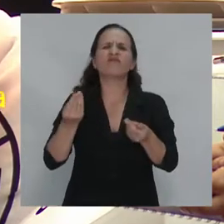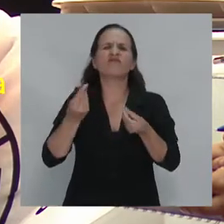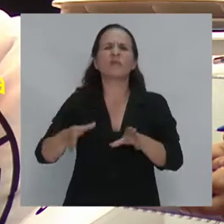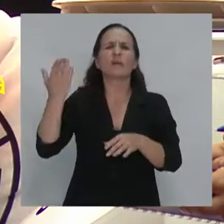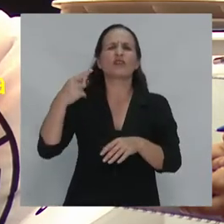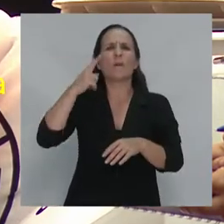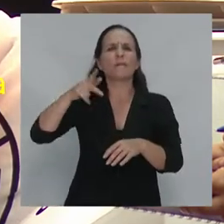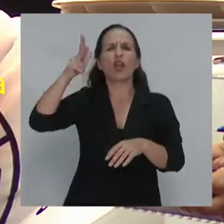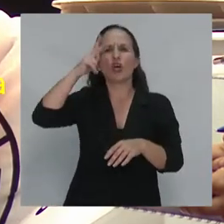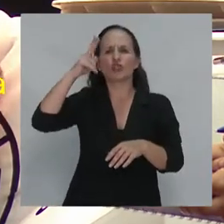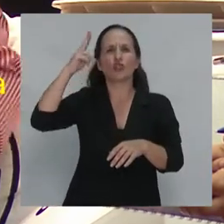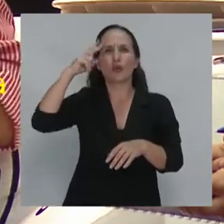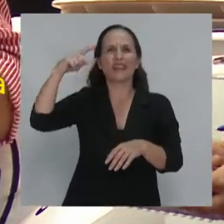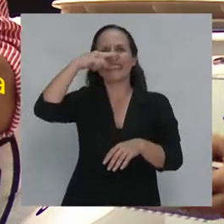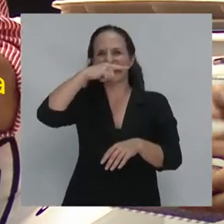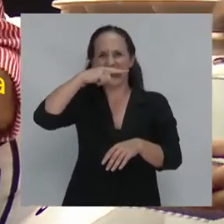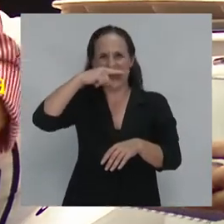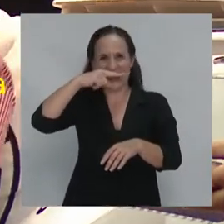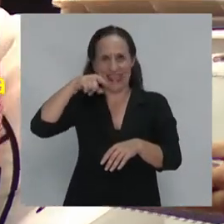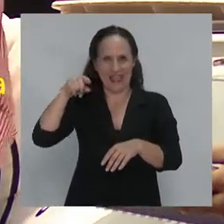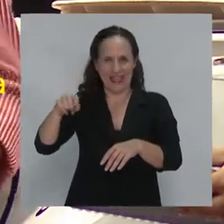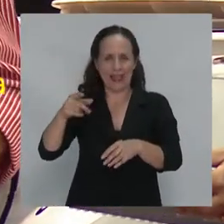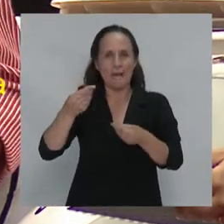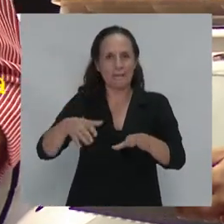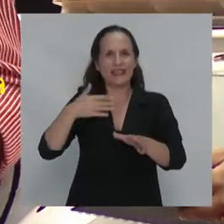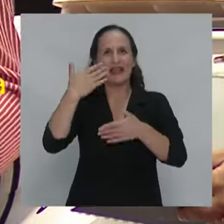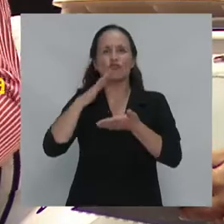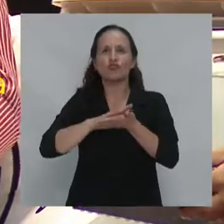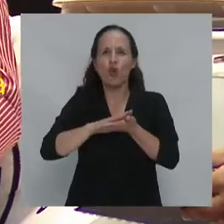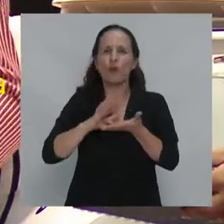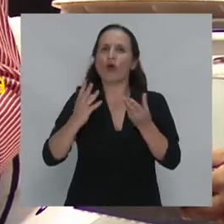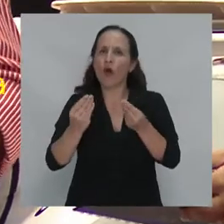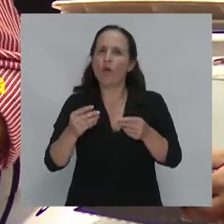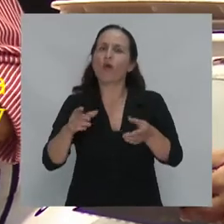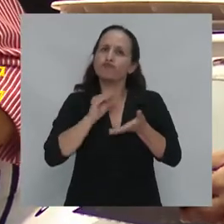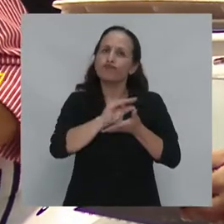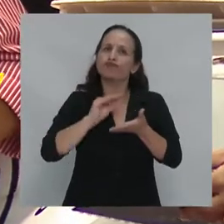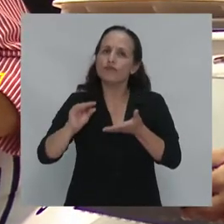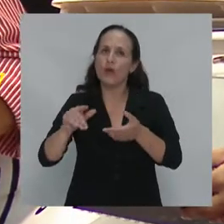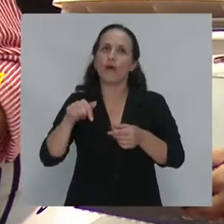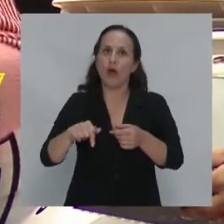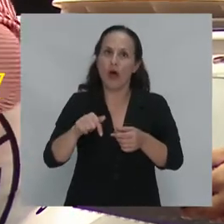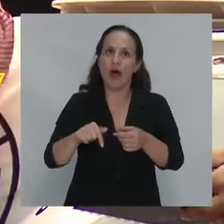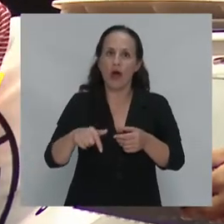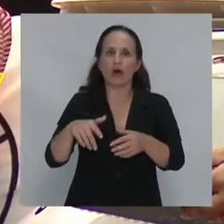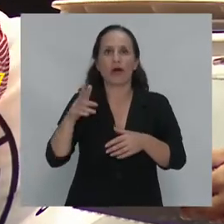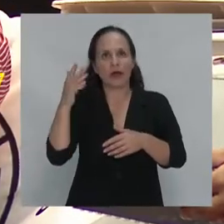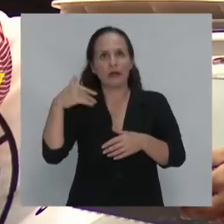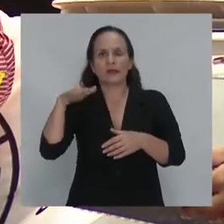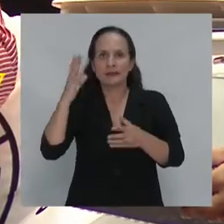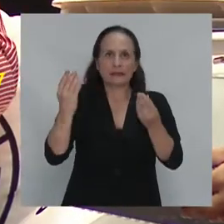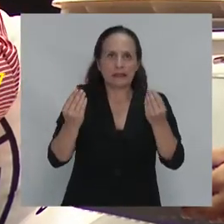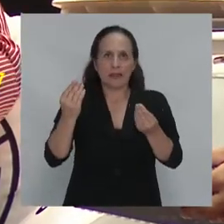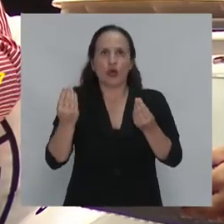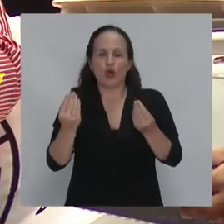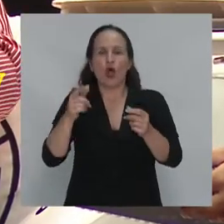income and more recently the wage income because we have better data on workers so what we find and I can't even explain